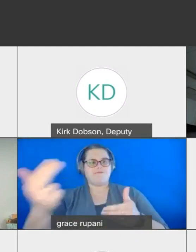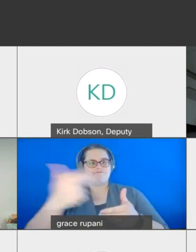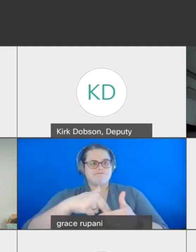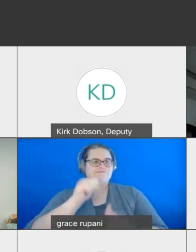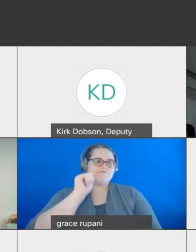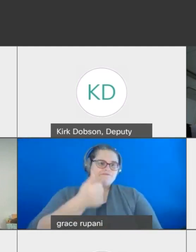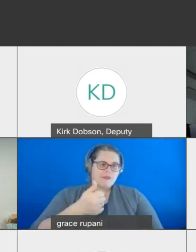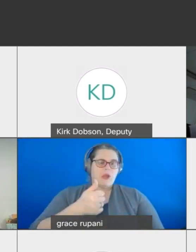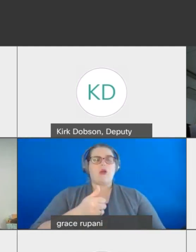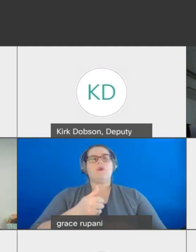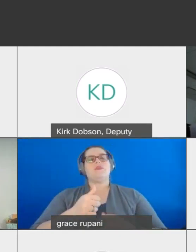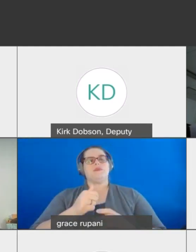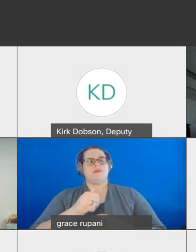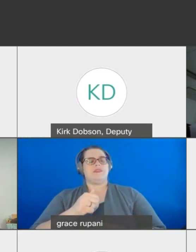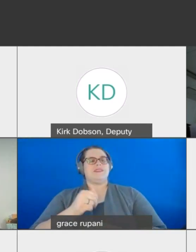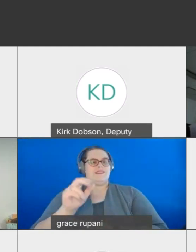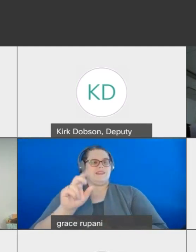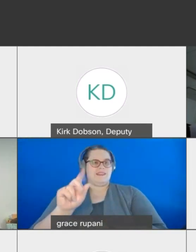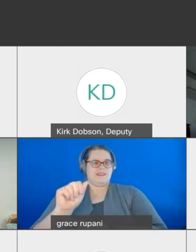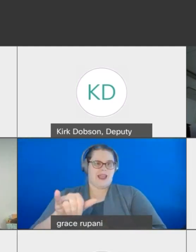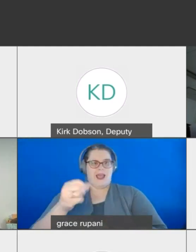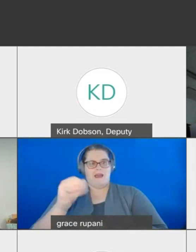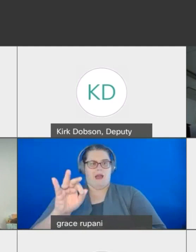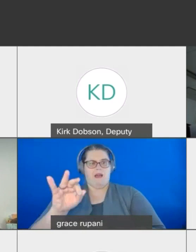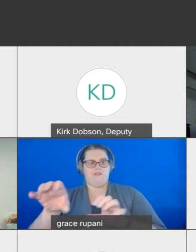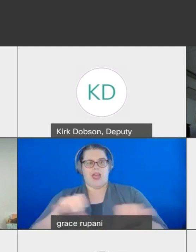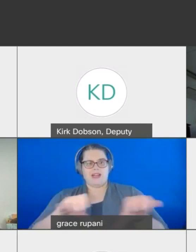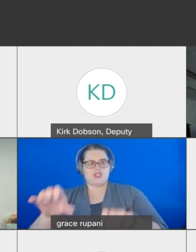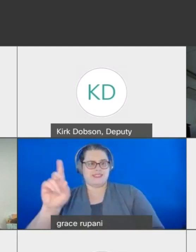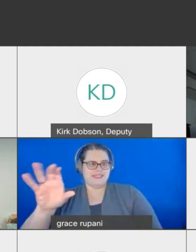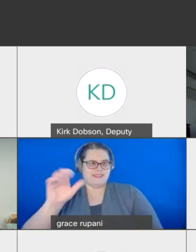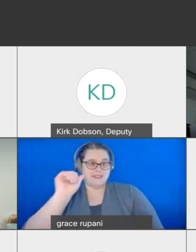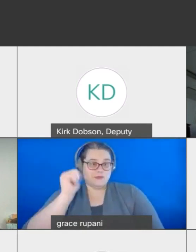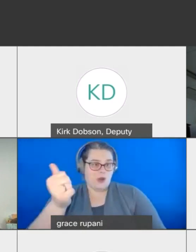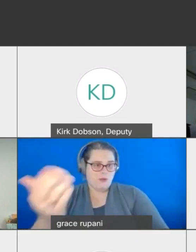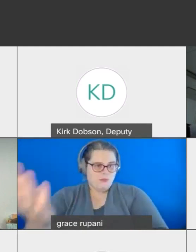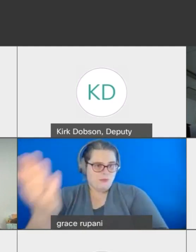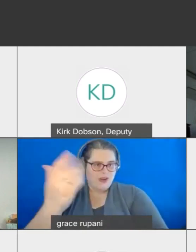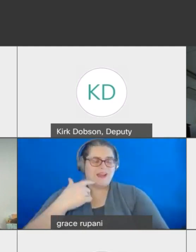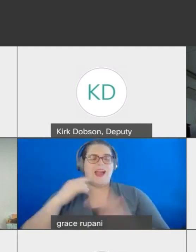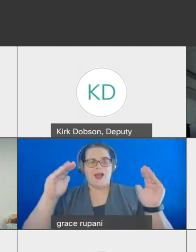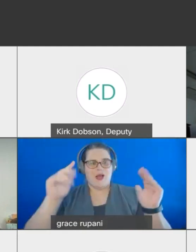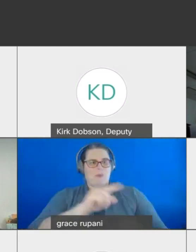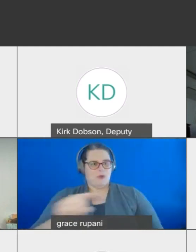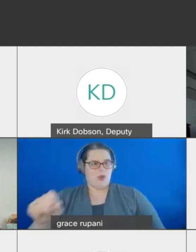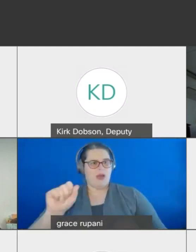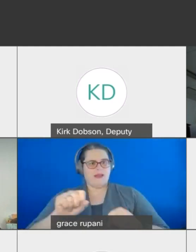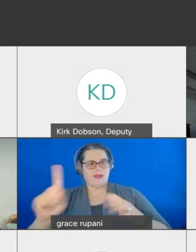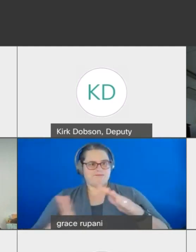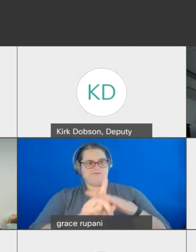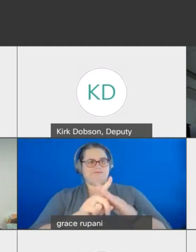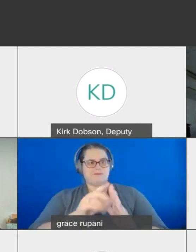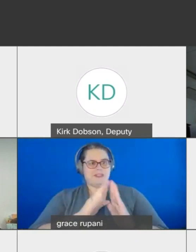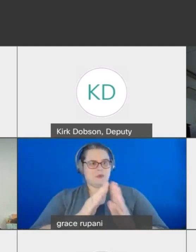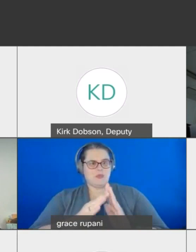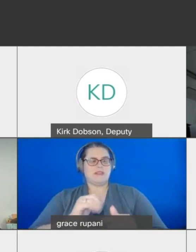community members in the event tomorrow morning um, to help get people